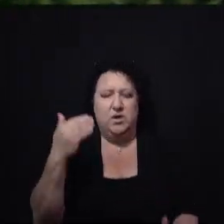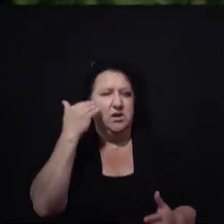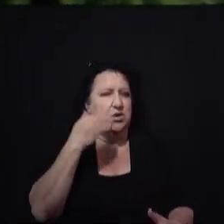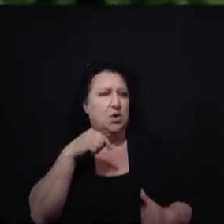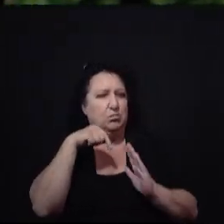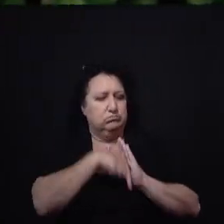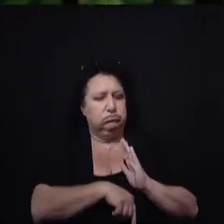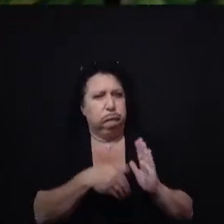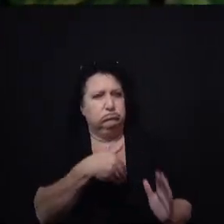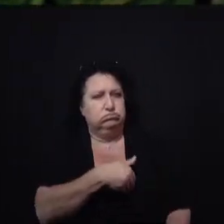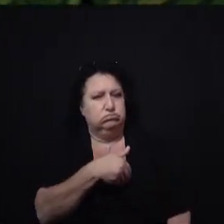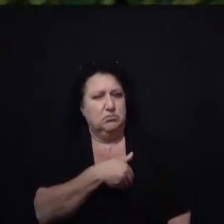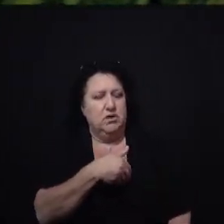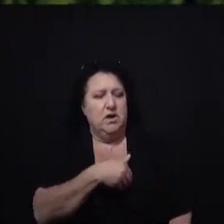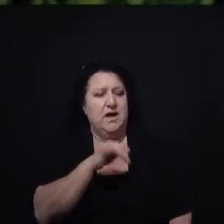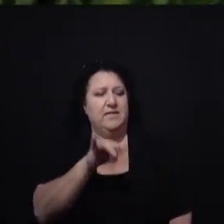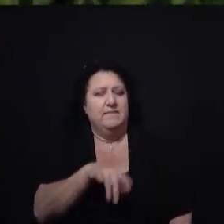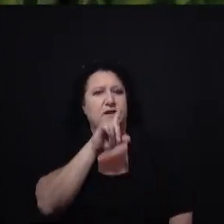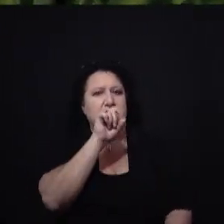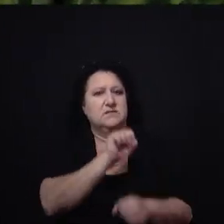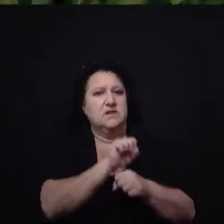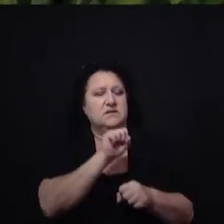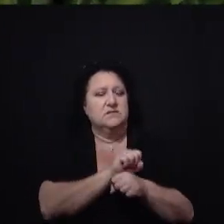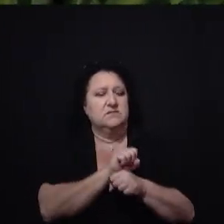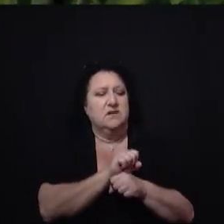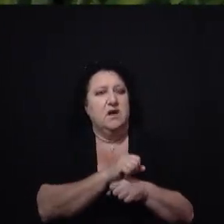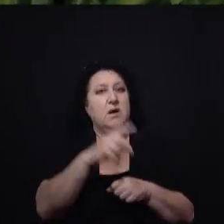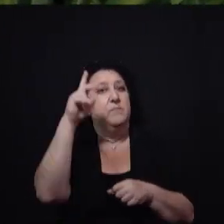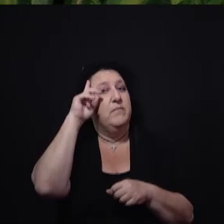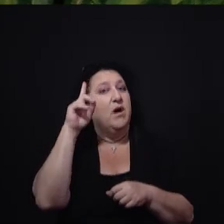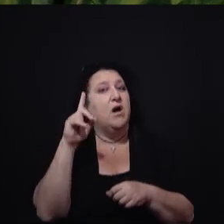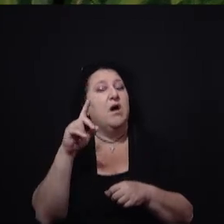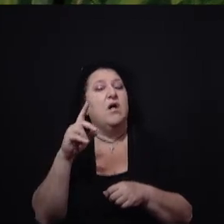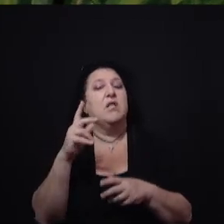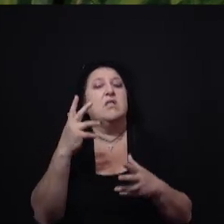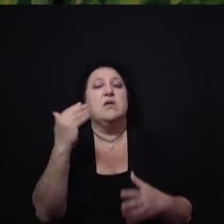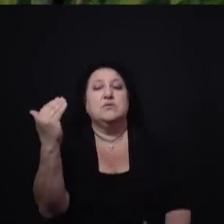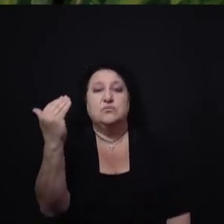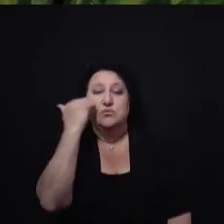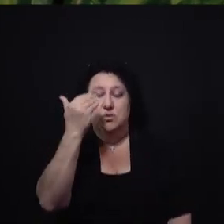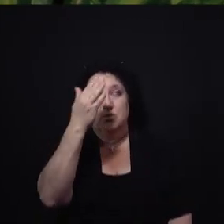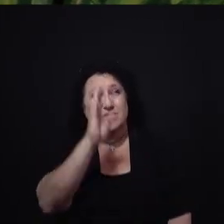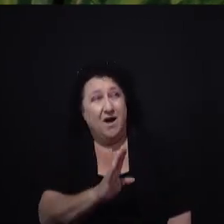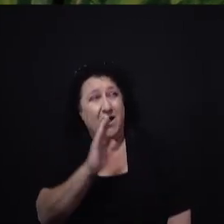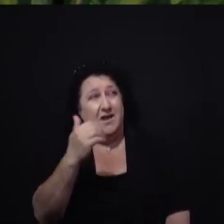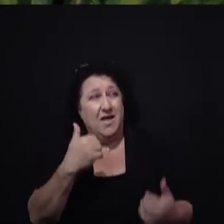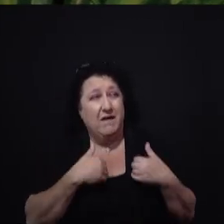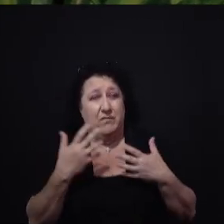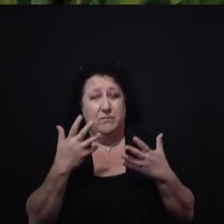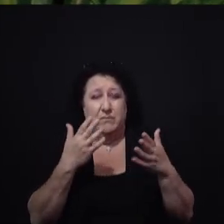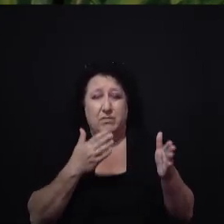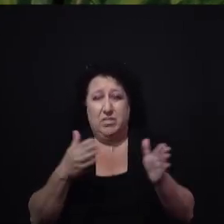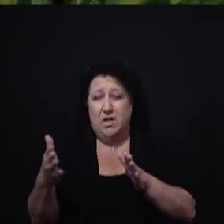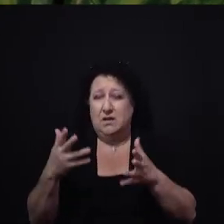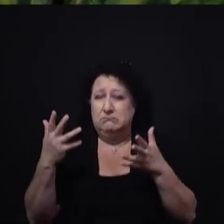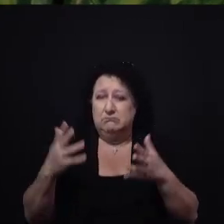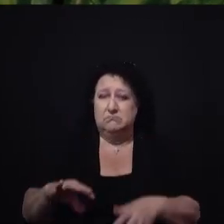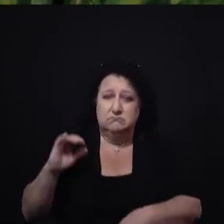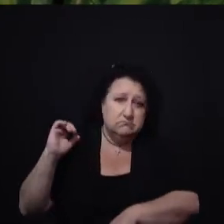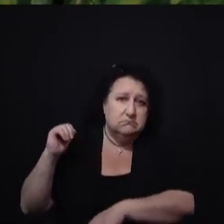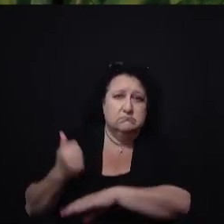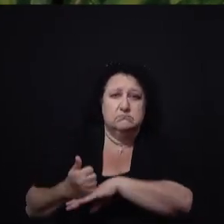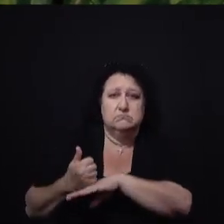was. And that is this, that Paul knew God had a plan, and that's what